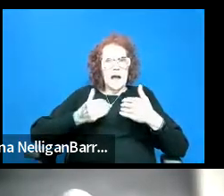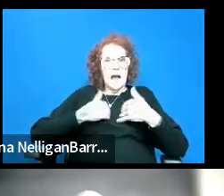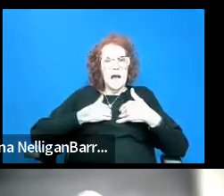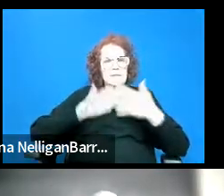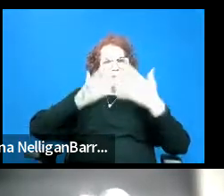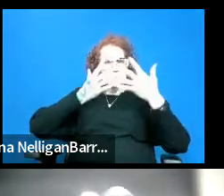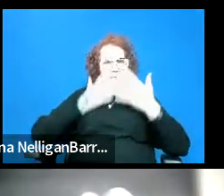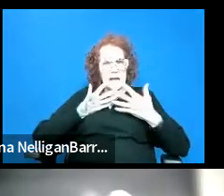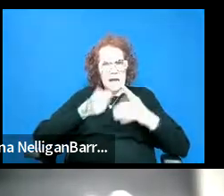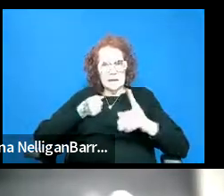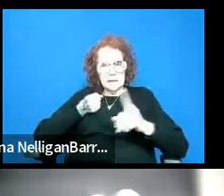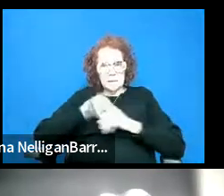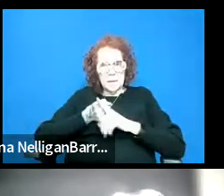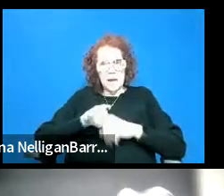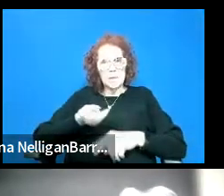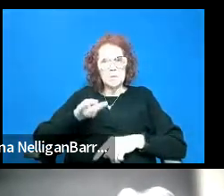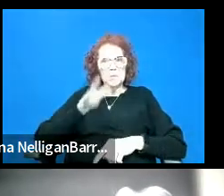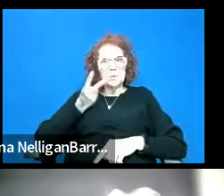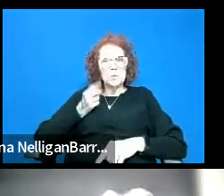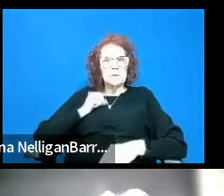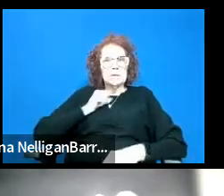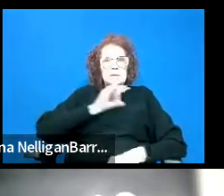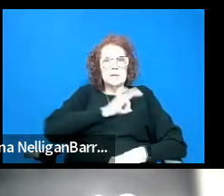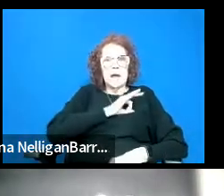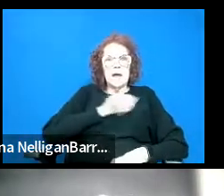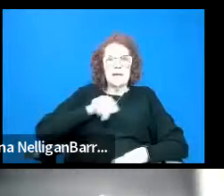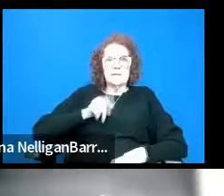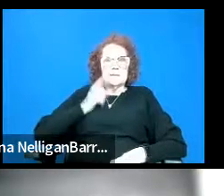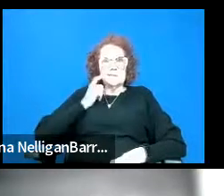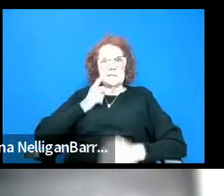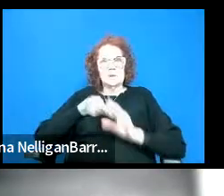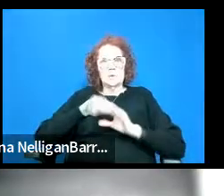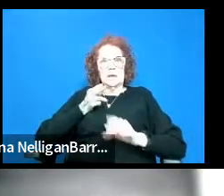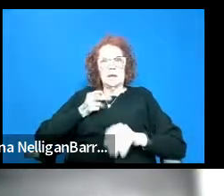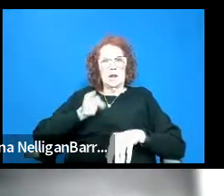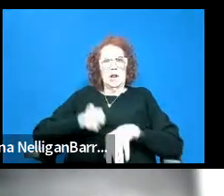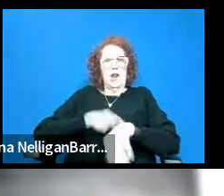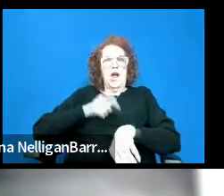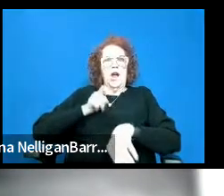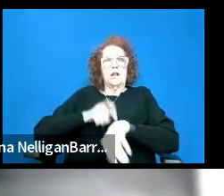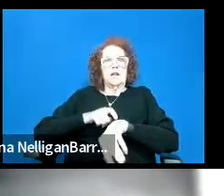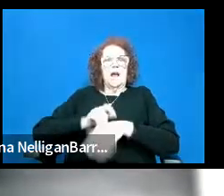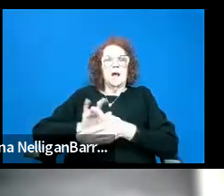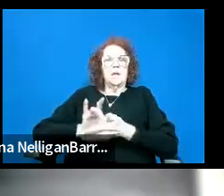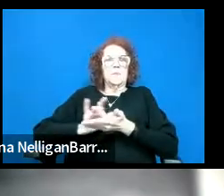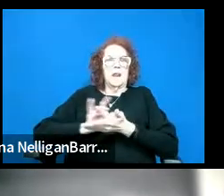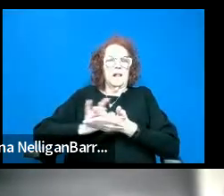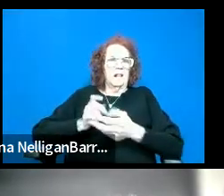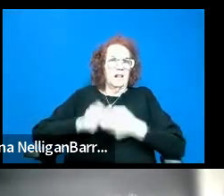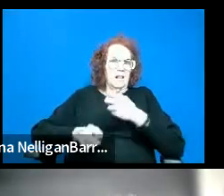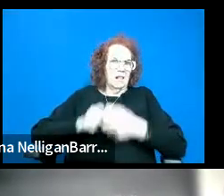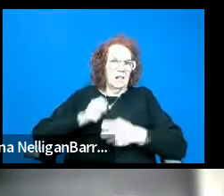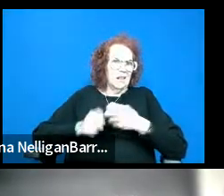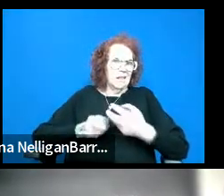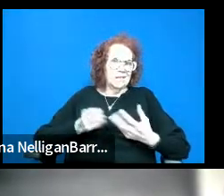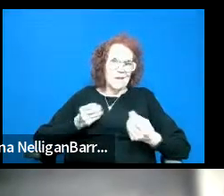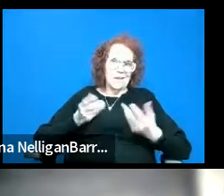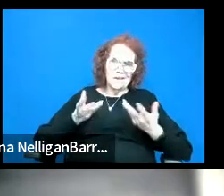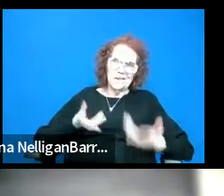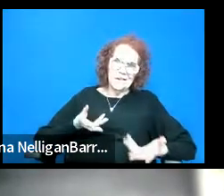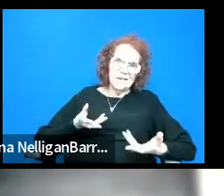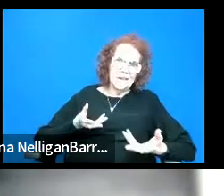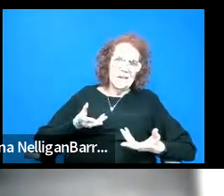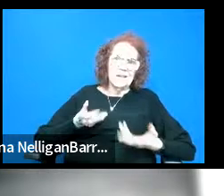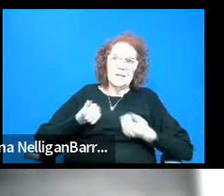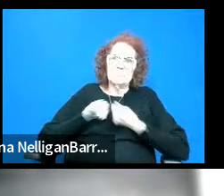additional staff members out on long-term medical. So, we've been obliterated. That's a tough one to cover.